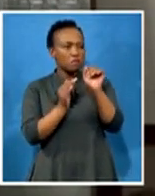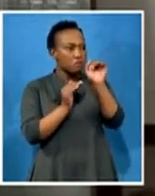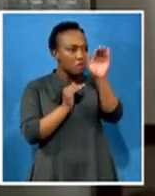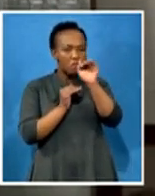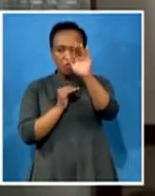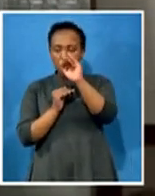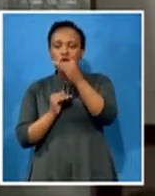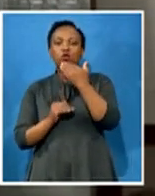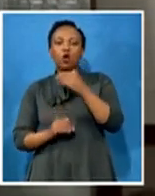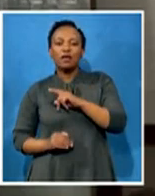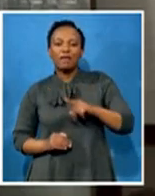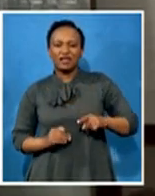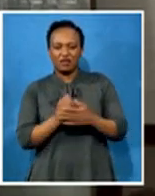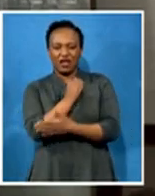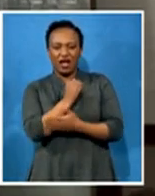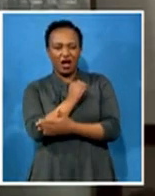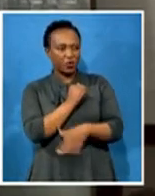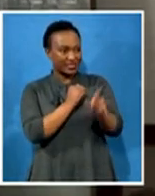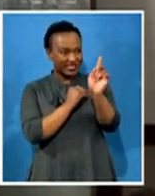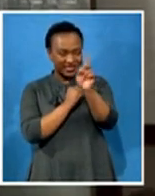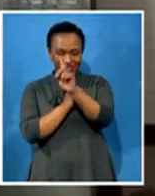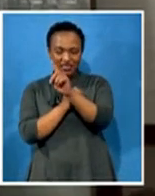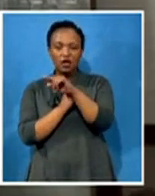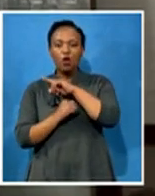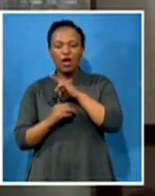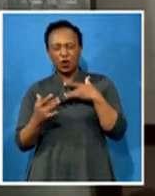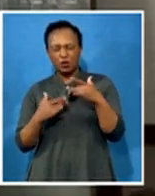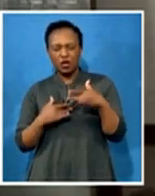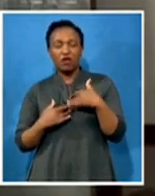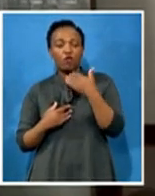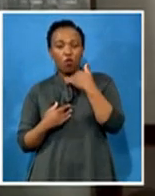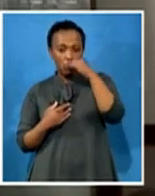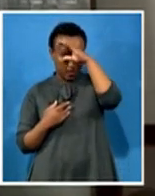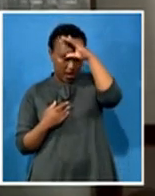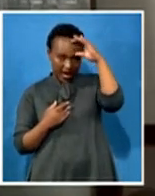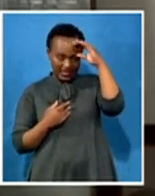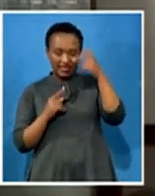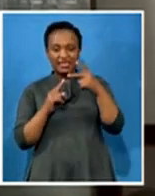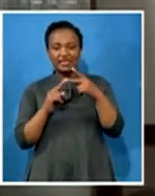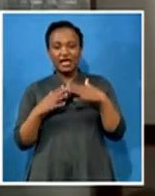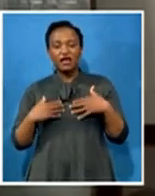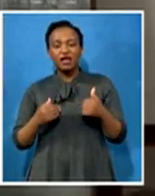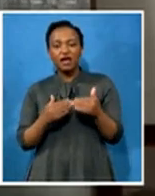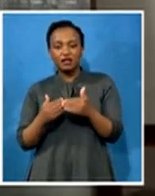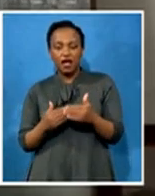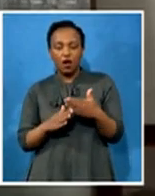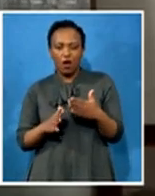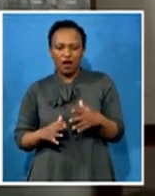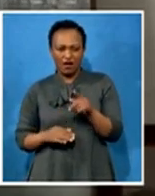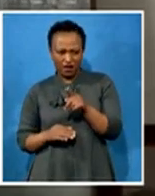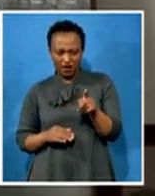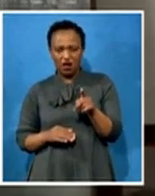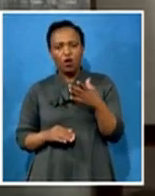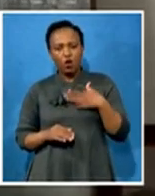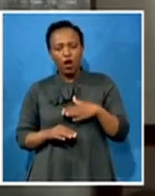that we have for nurses and for health care workers. We need to do much, much more to prioritise